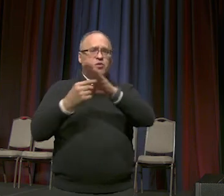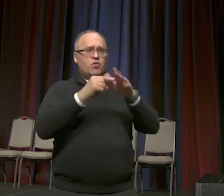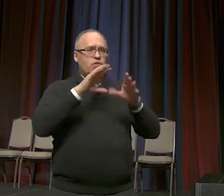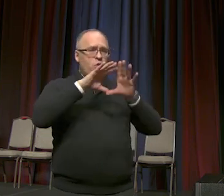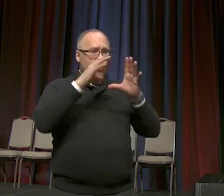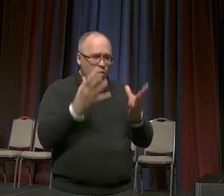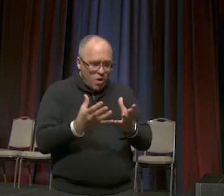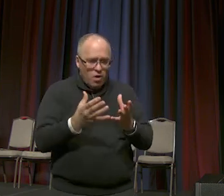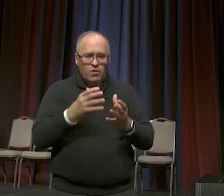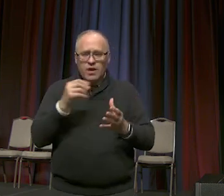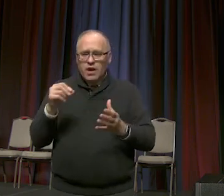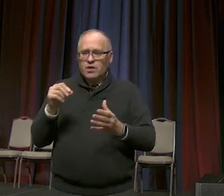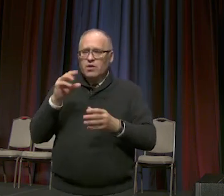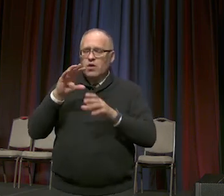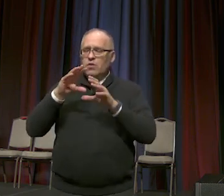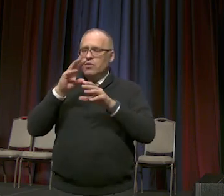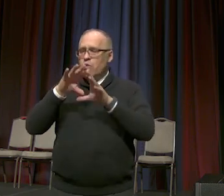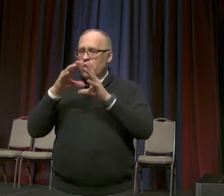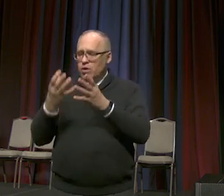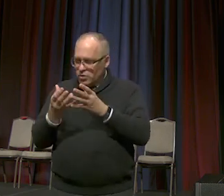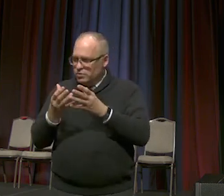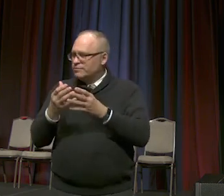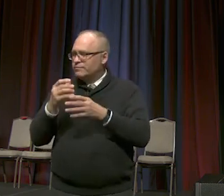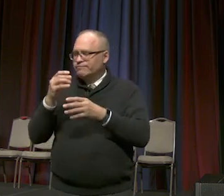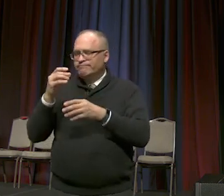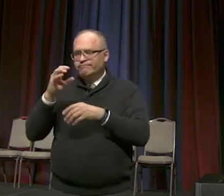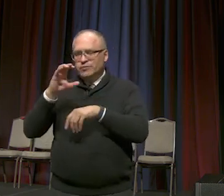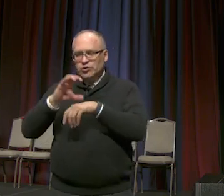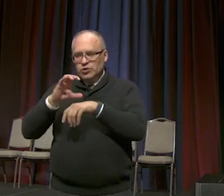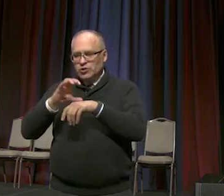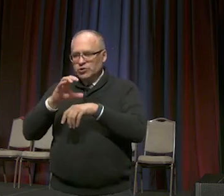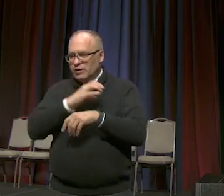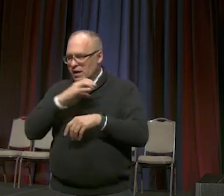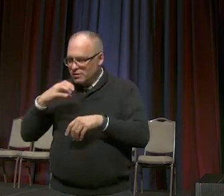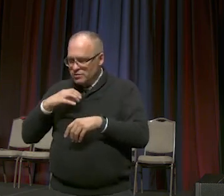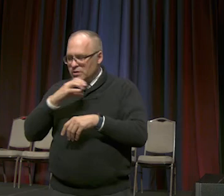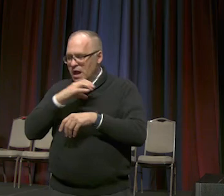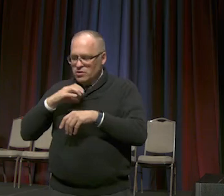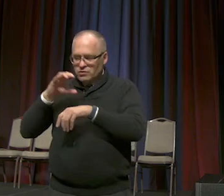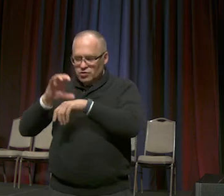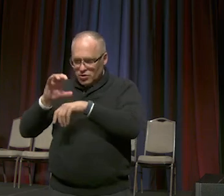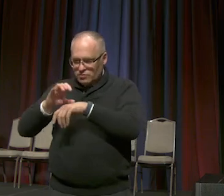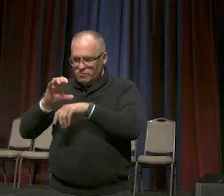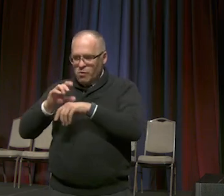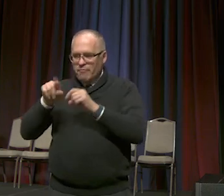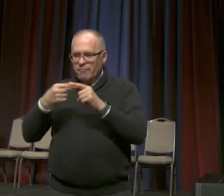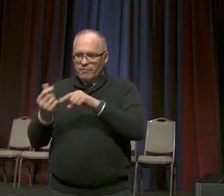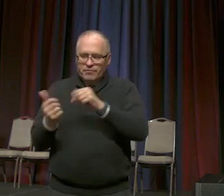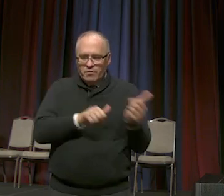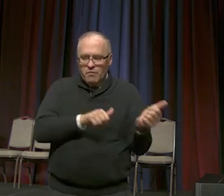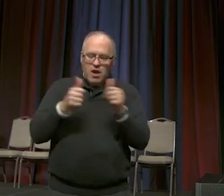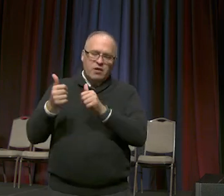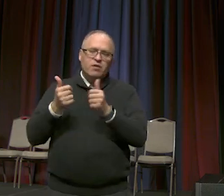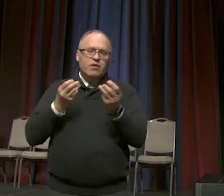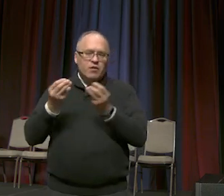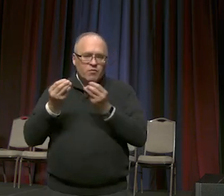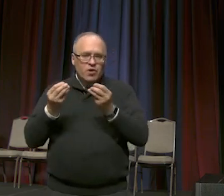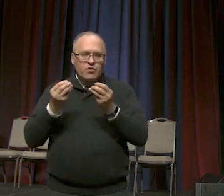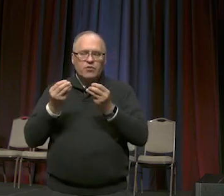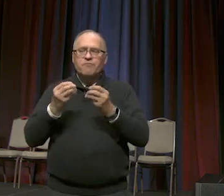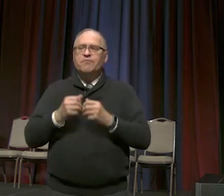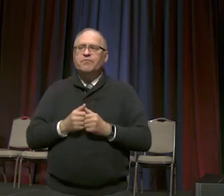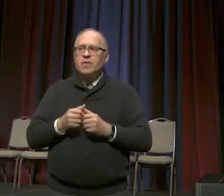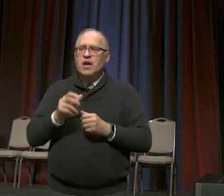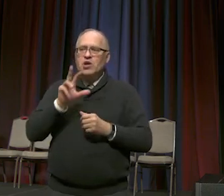World Council of Churches document, Baptism, Eucharist, and Ministry, Yes, sir. which clearly defines a threefold order of